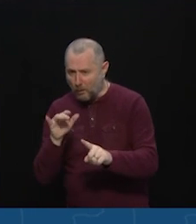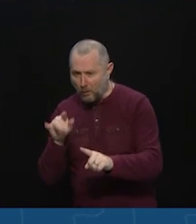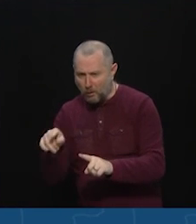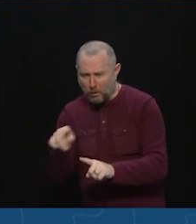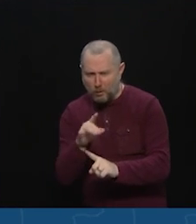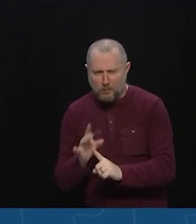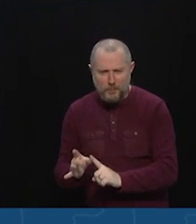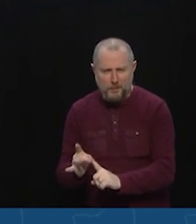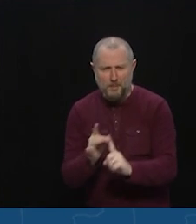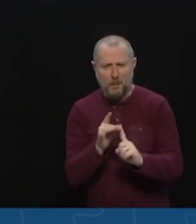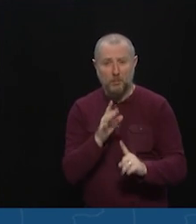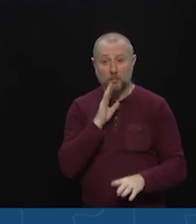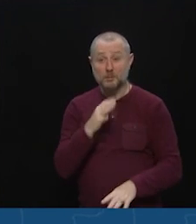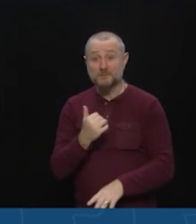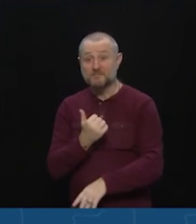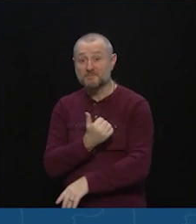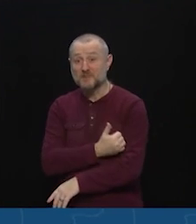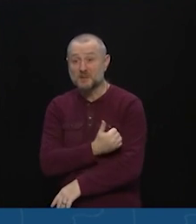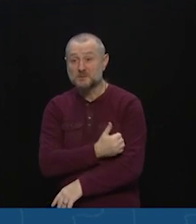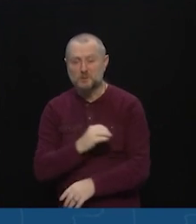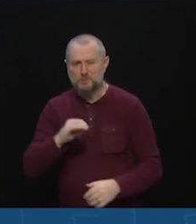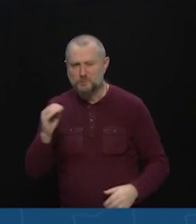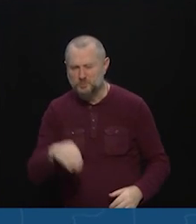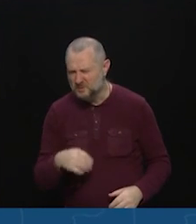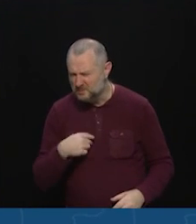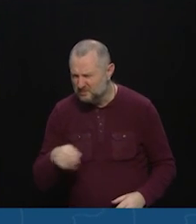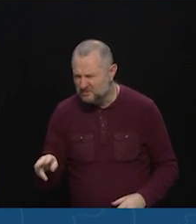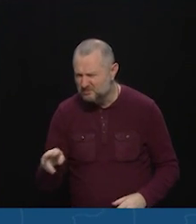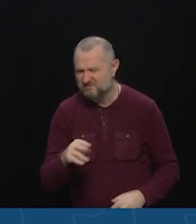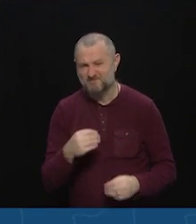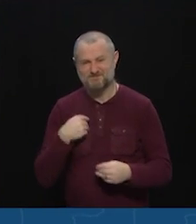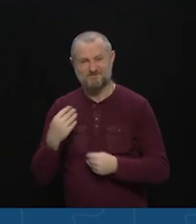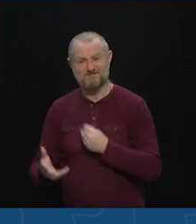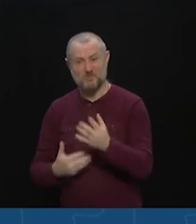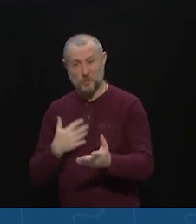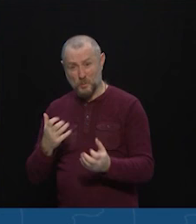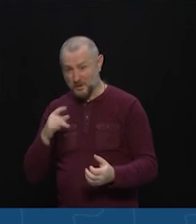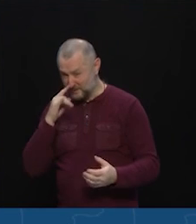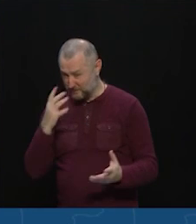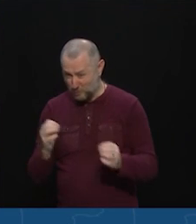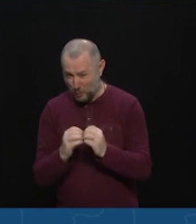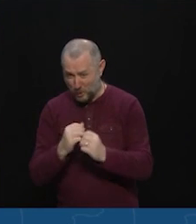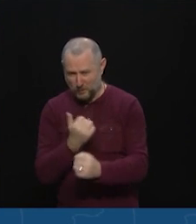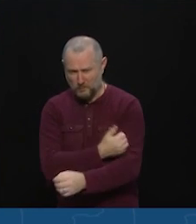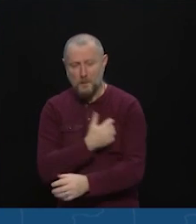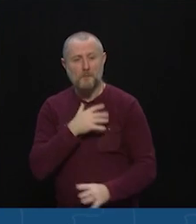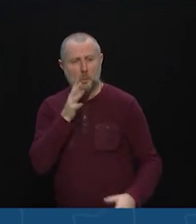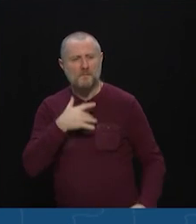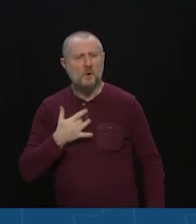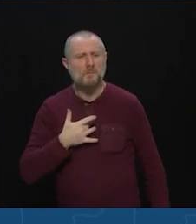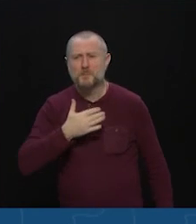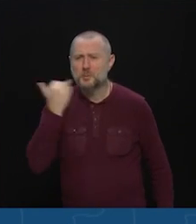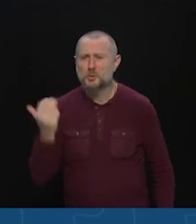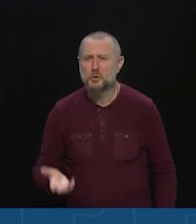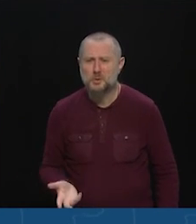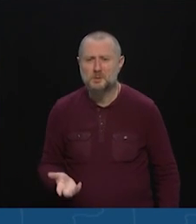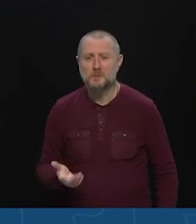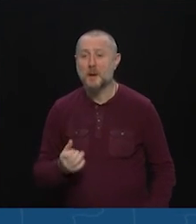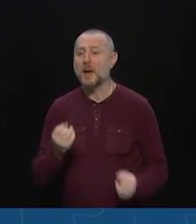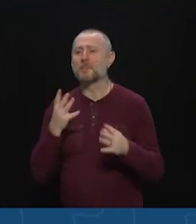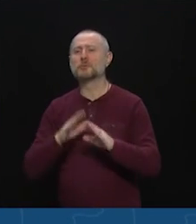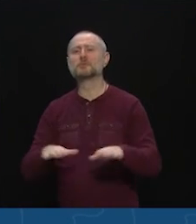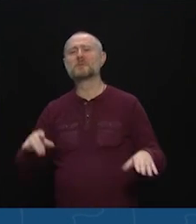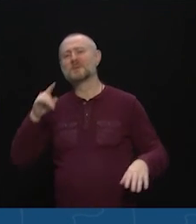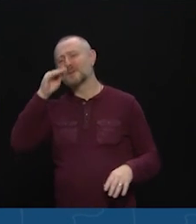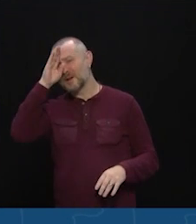better. I'll tell you right now, I'll feel a lot better if more kids are vaccinated about that. But also hospitalizations, how many pediatric hospitalizations there are. So I